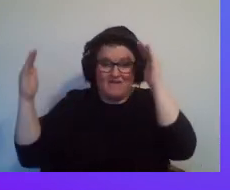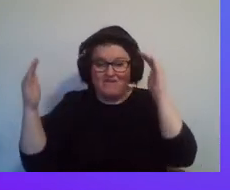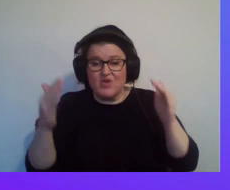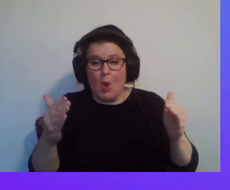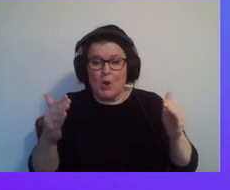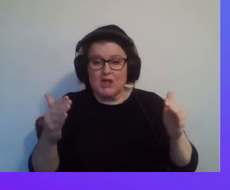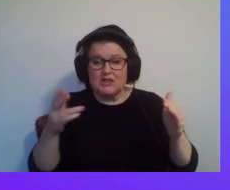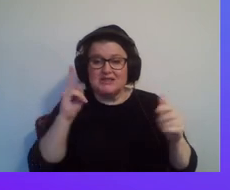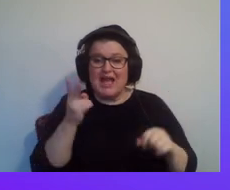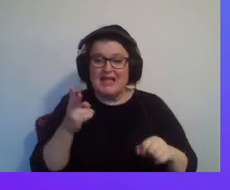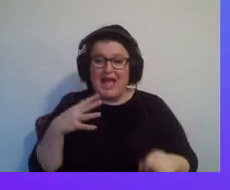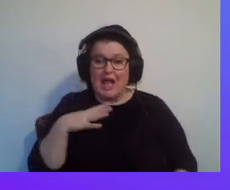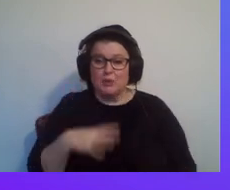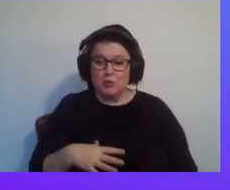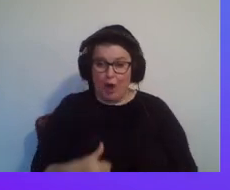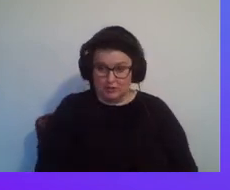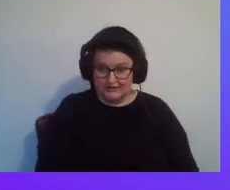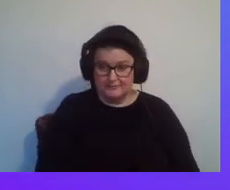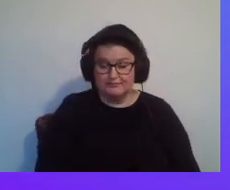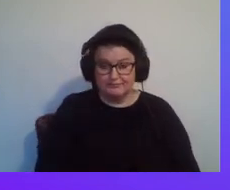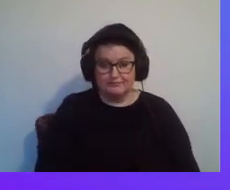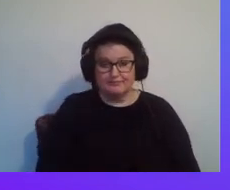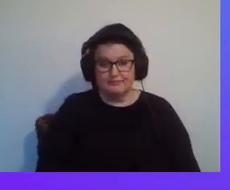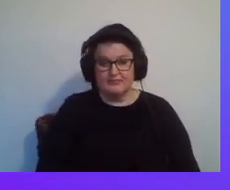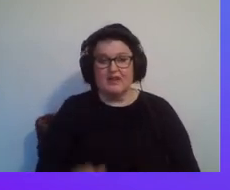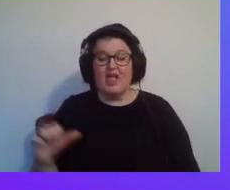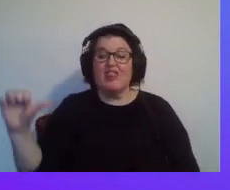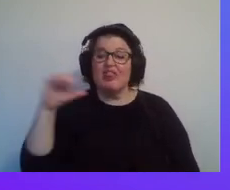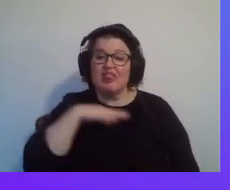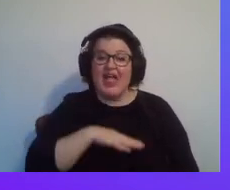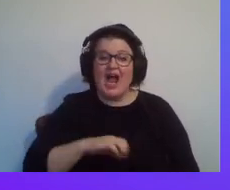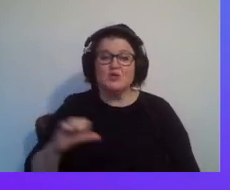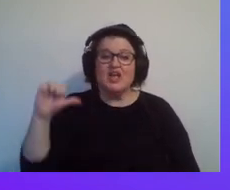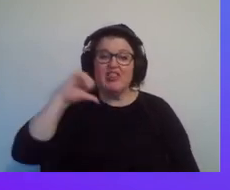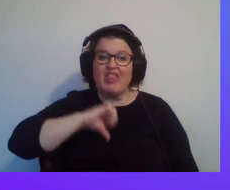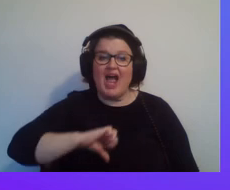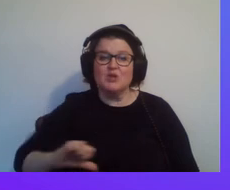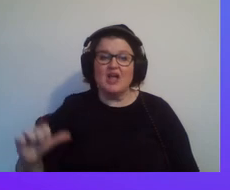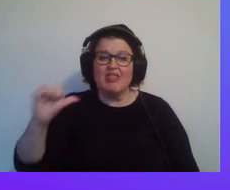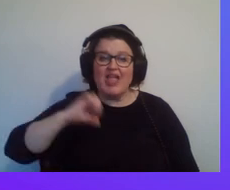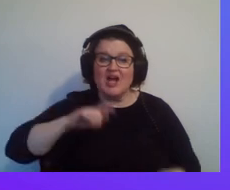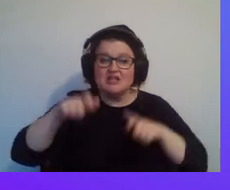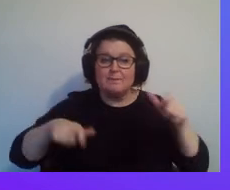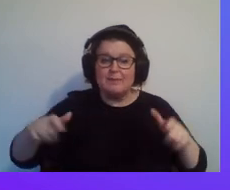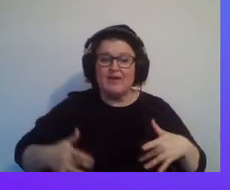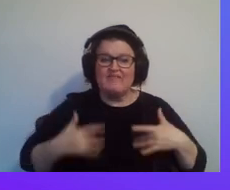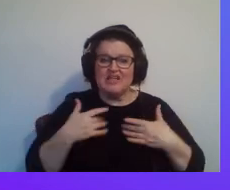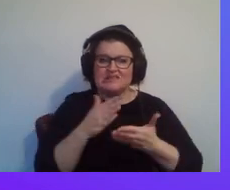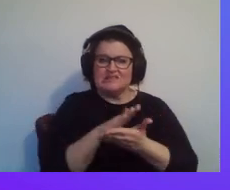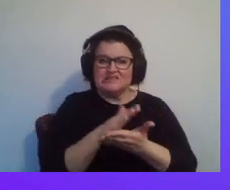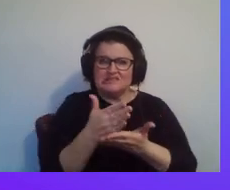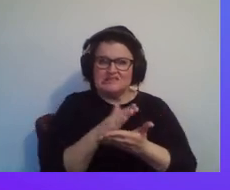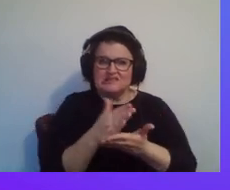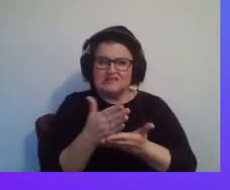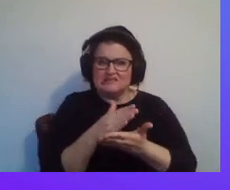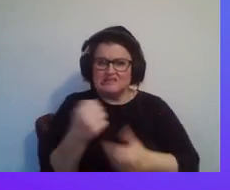because there are tens of thousands of people who might still be hesitant and worried.